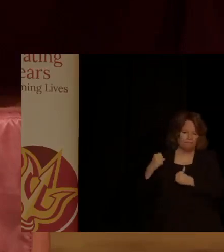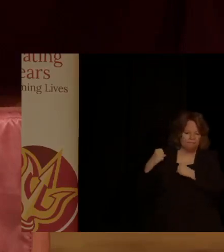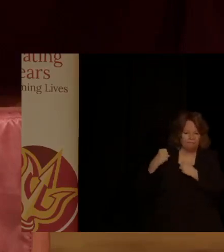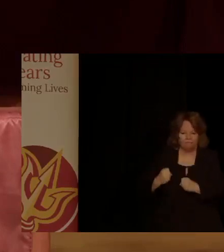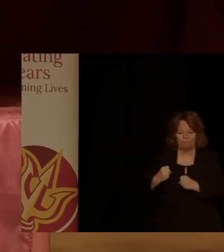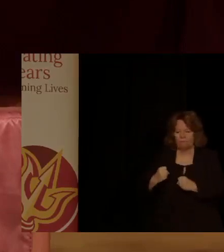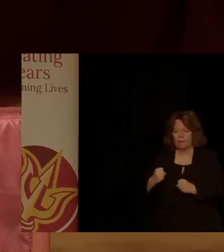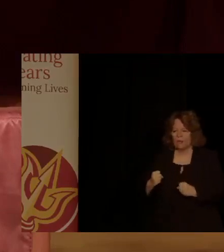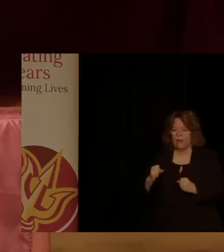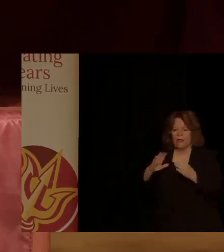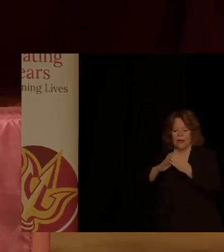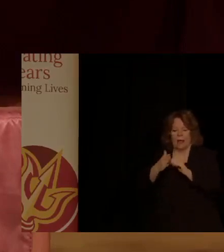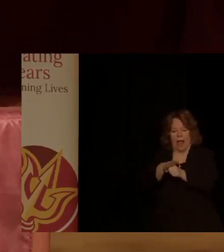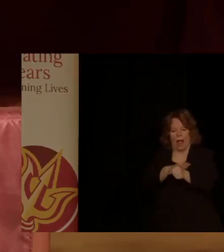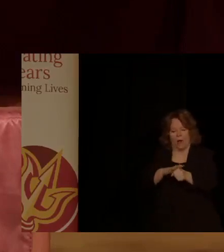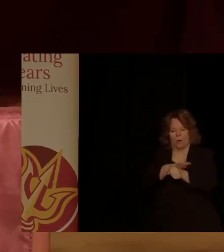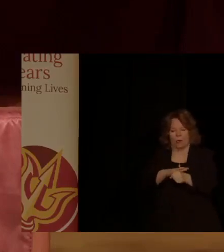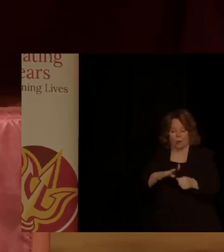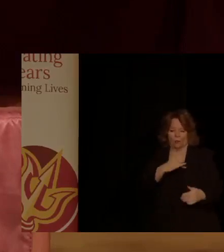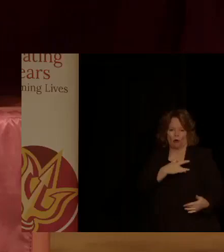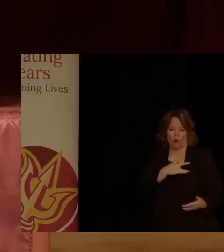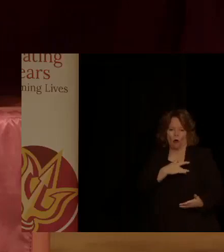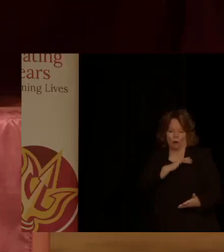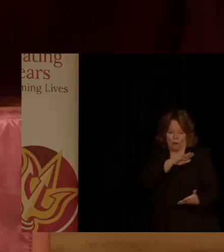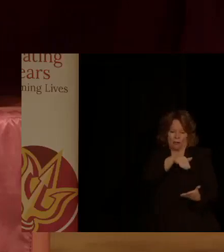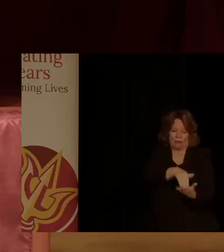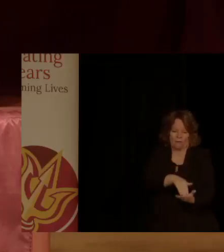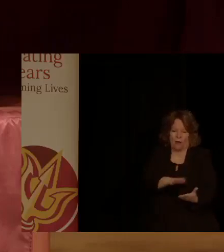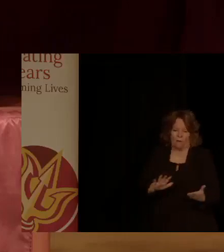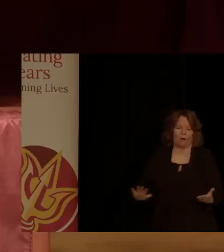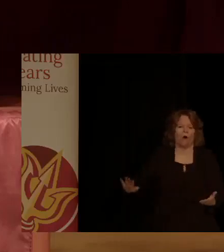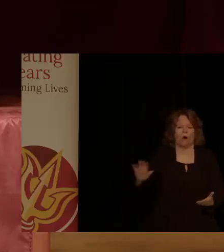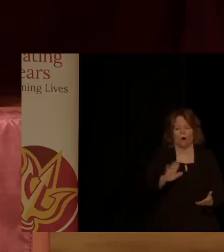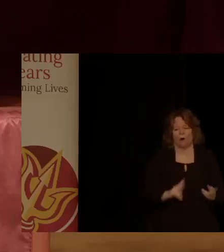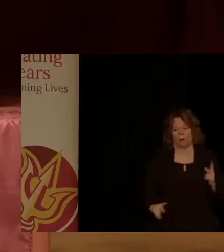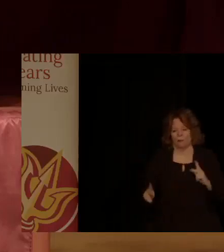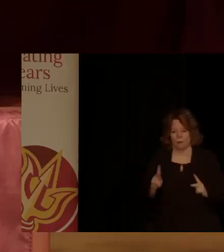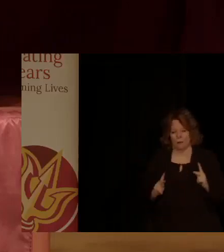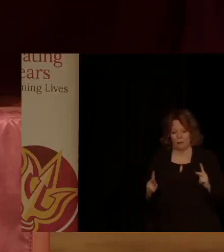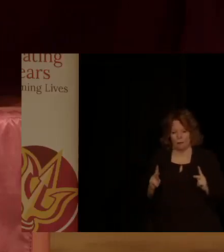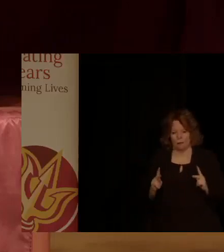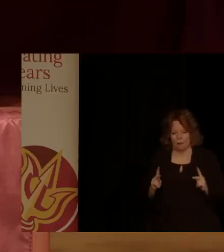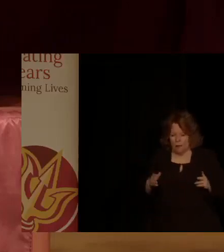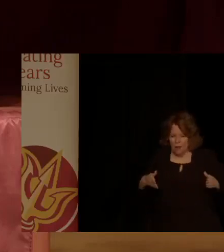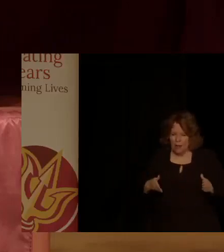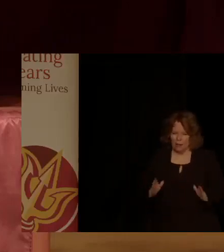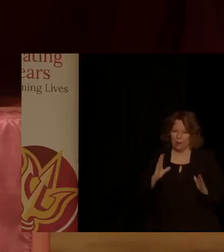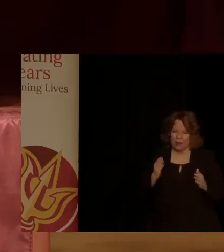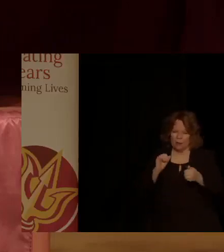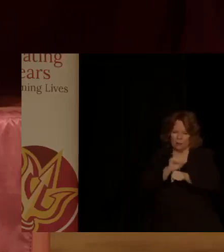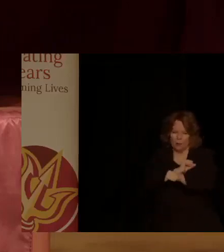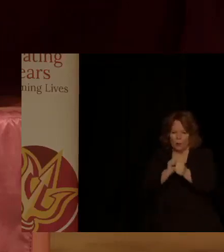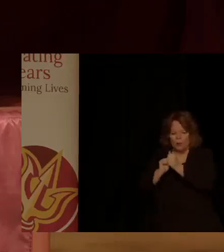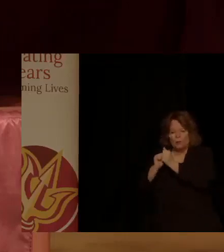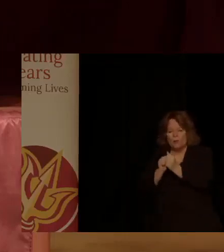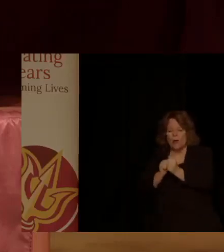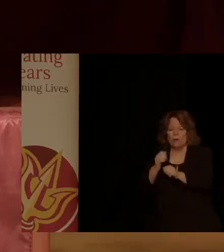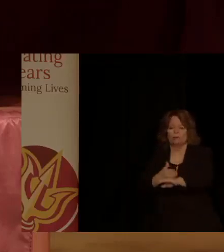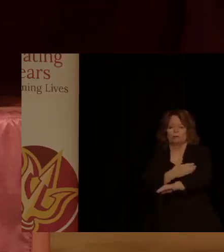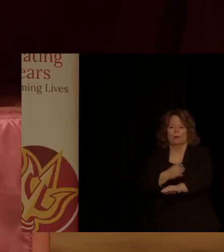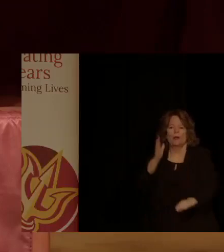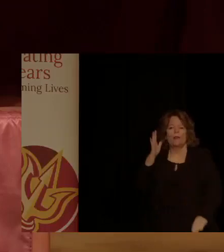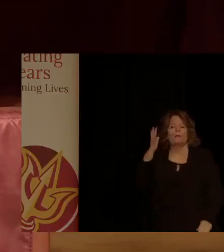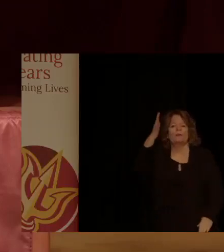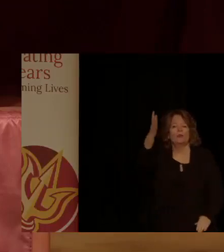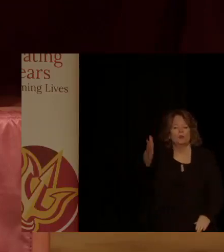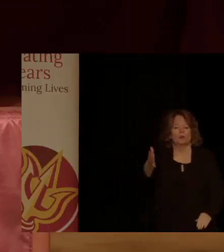whose beating heart lies within its people. This strength drives us to work together toward a better future through